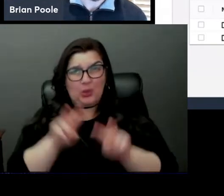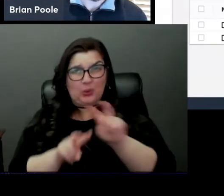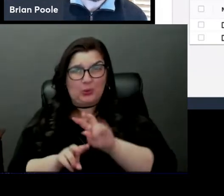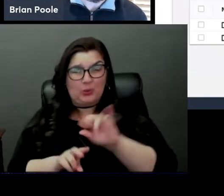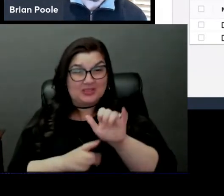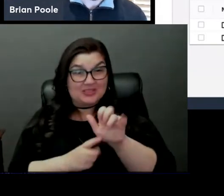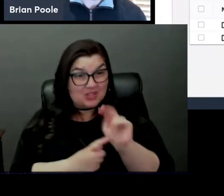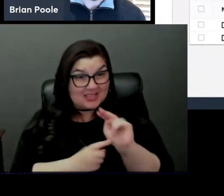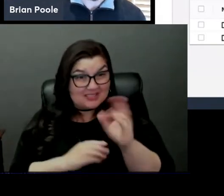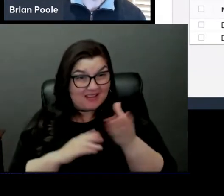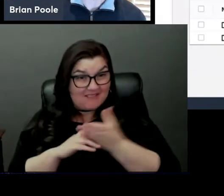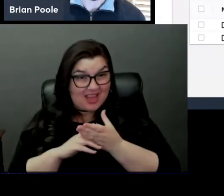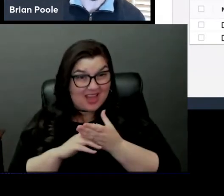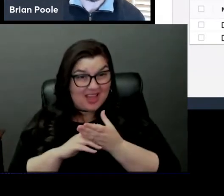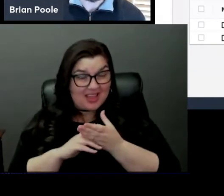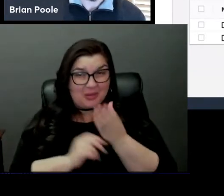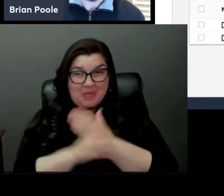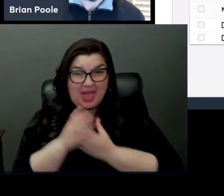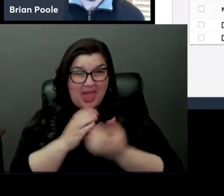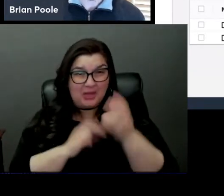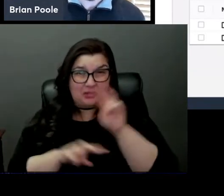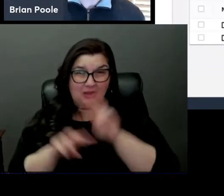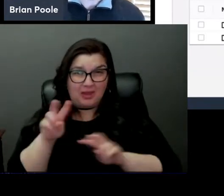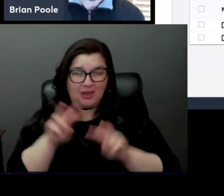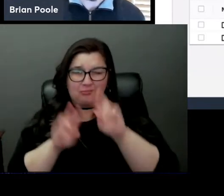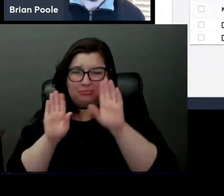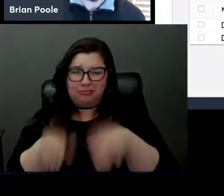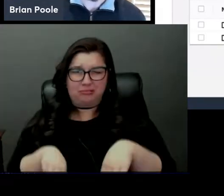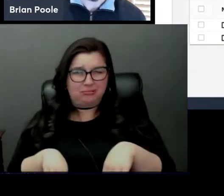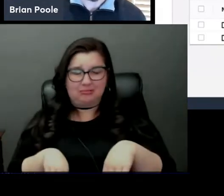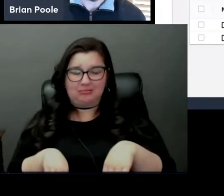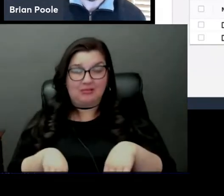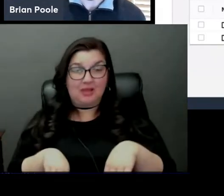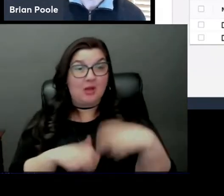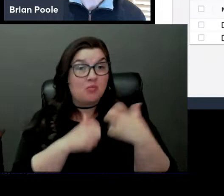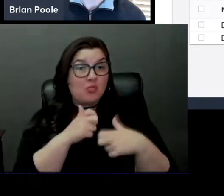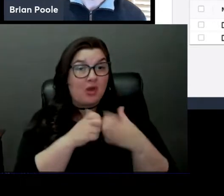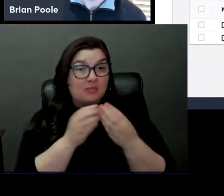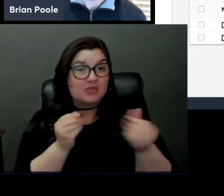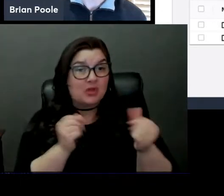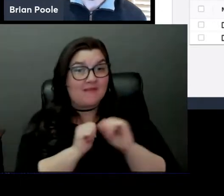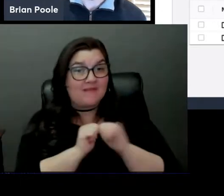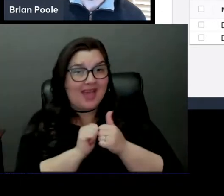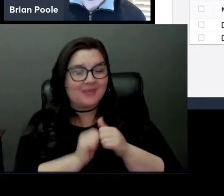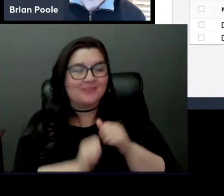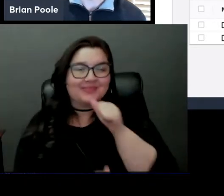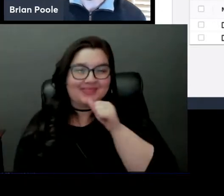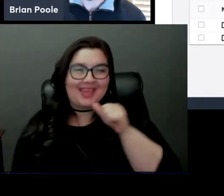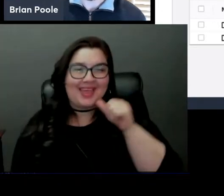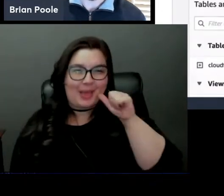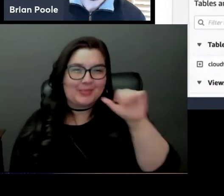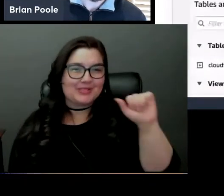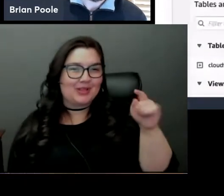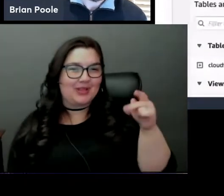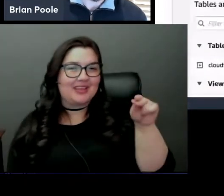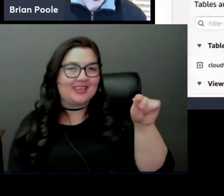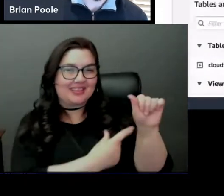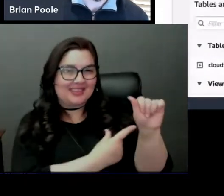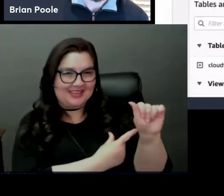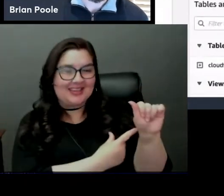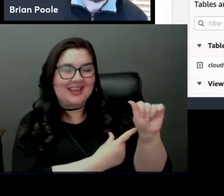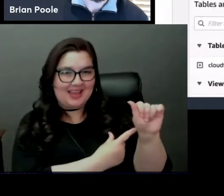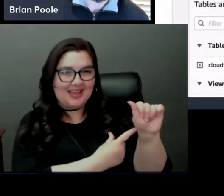So how do we solve this problem? Well, that's where Amazon Athena comes in. So Amazon Athena is